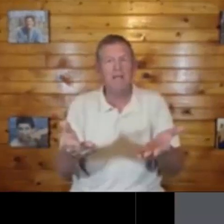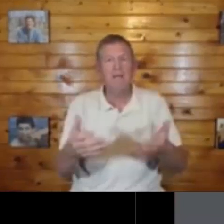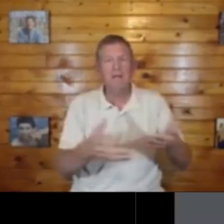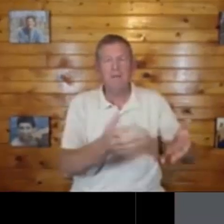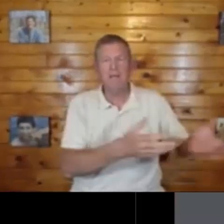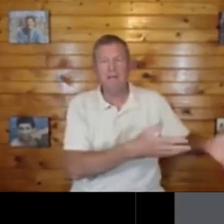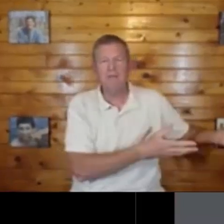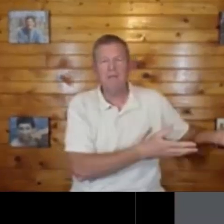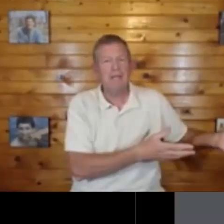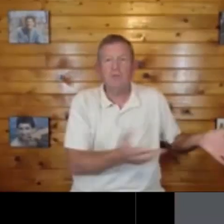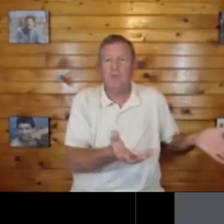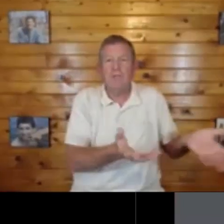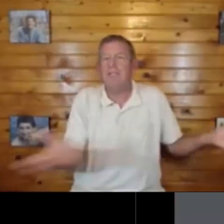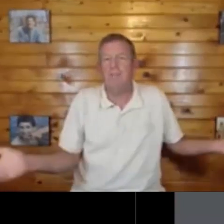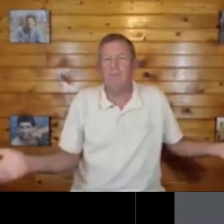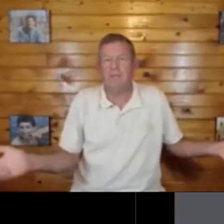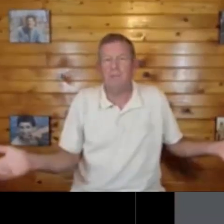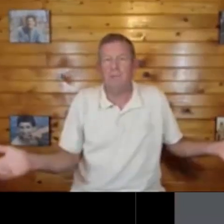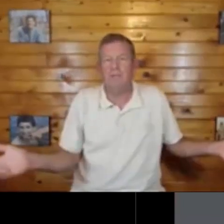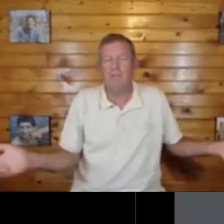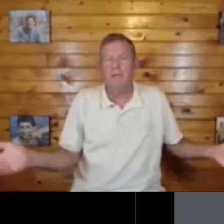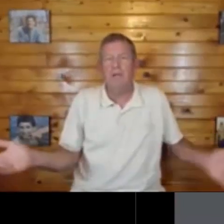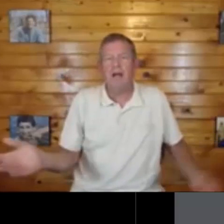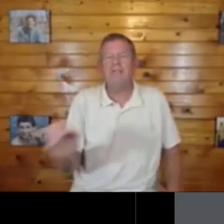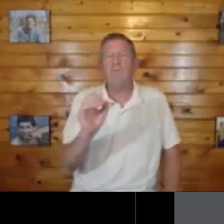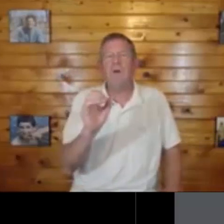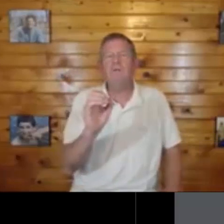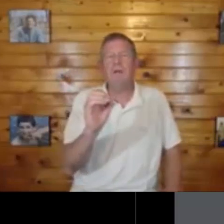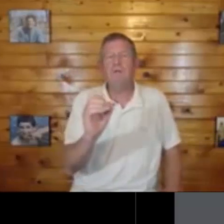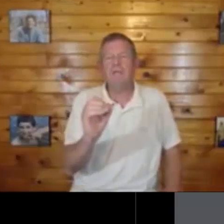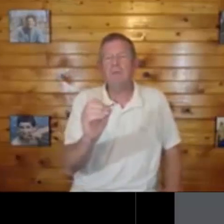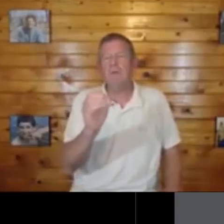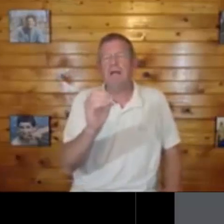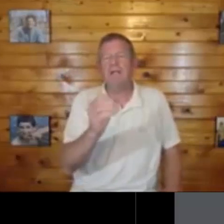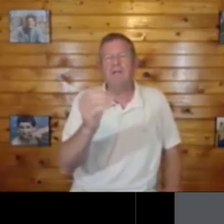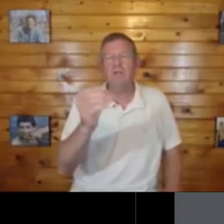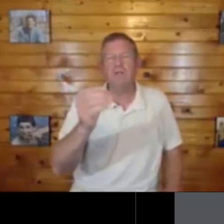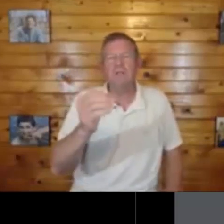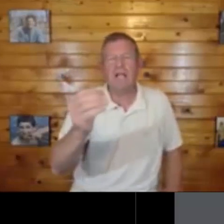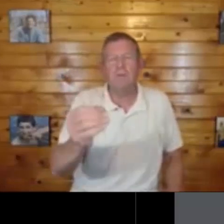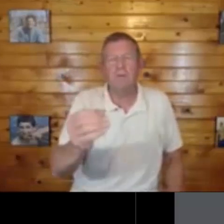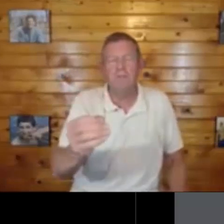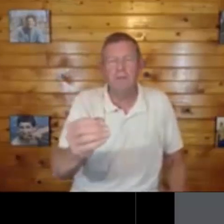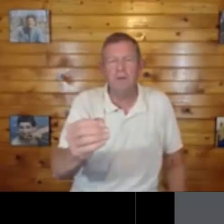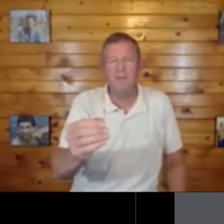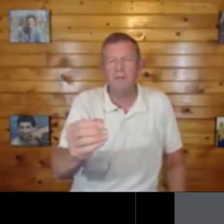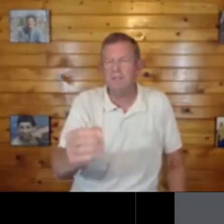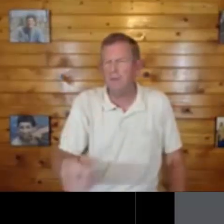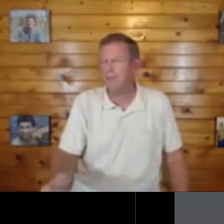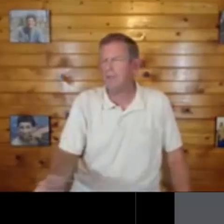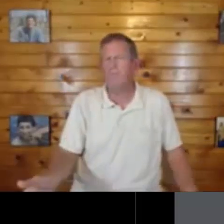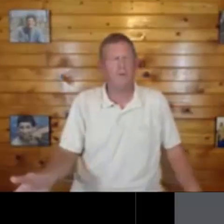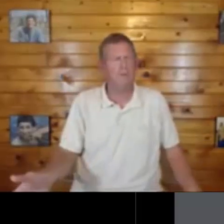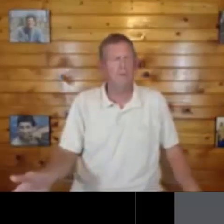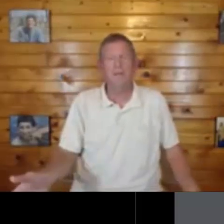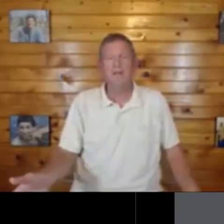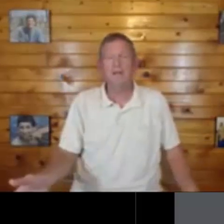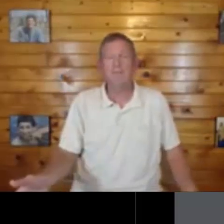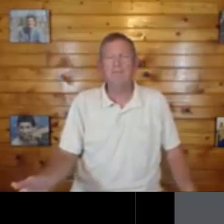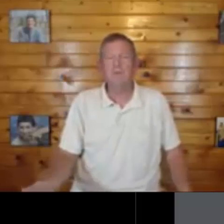say to understand, because you can't see them in print at this point. I just want you to understand when additional sounds appear, you say, where did that come